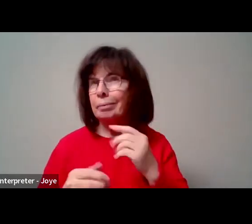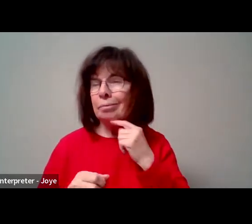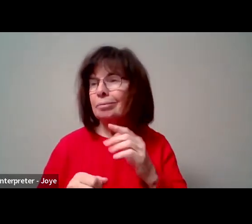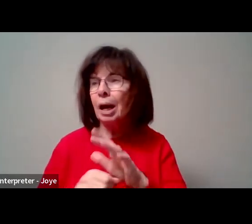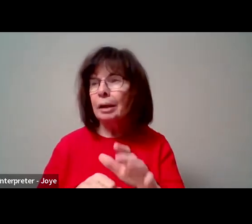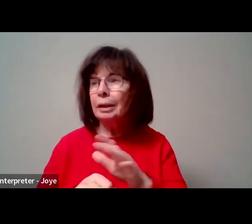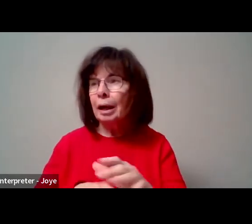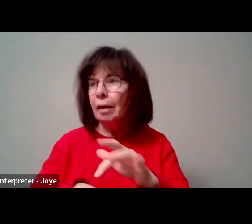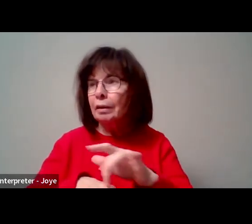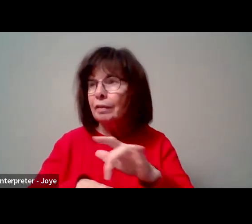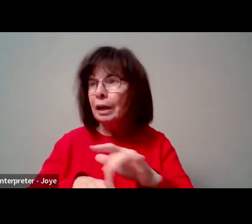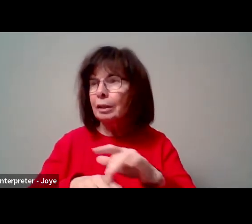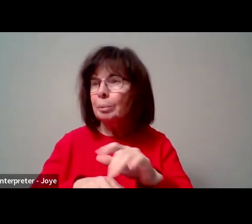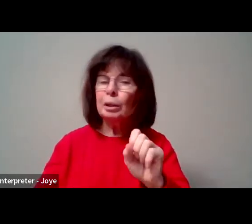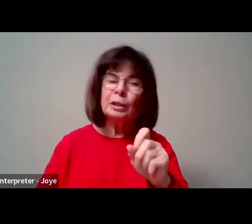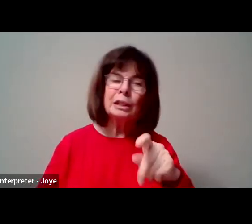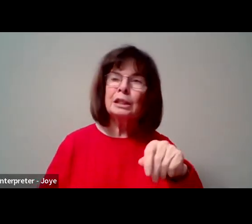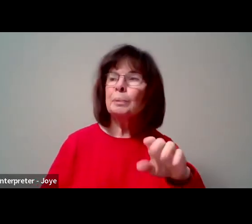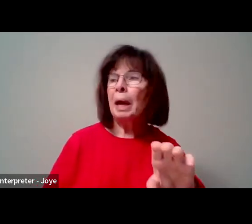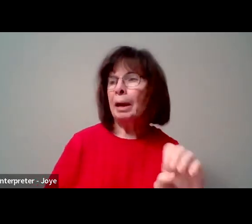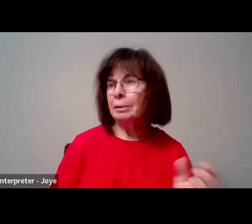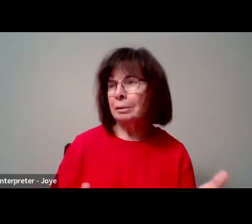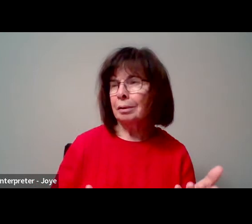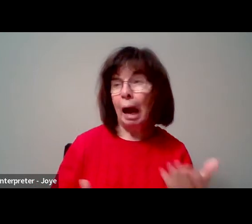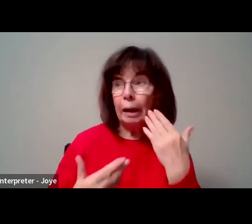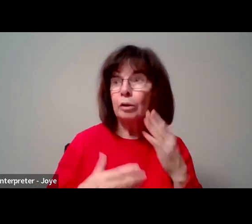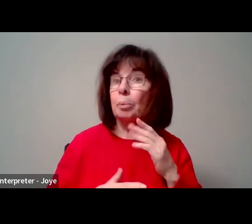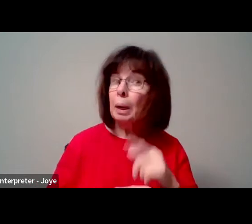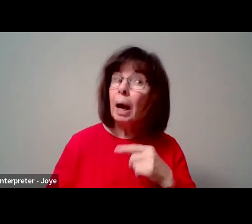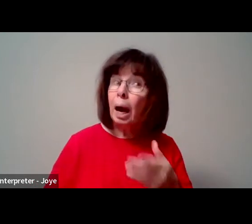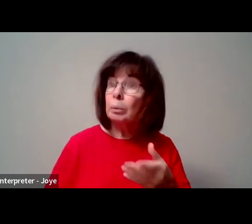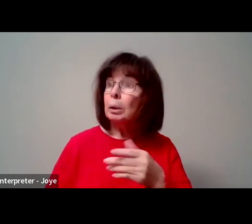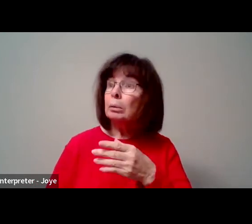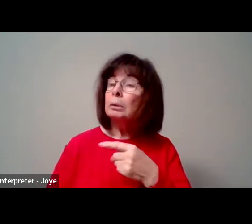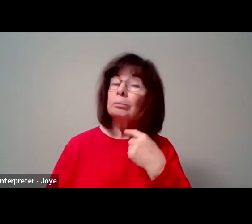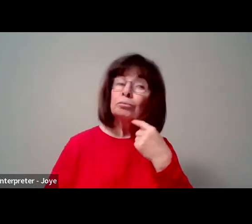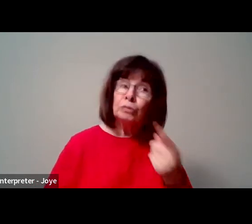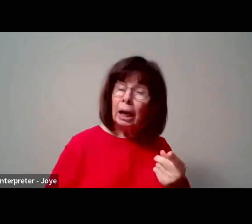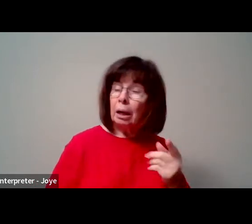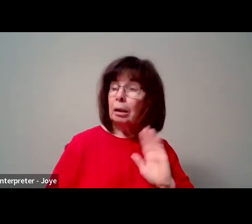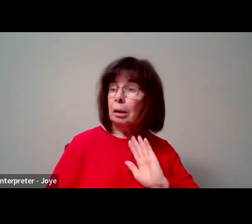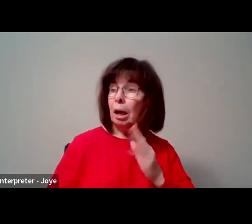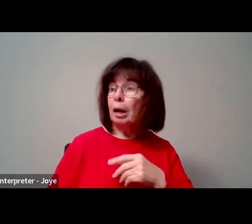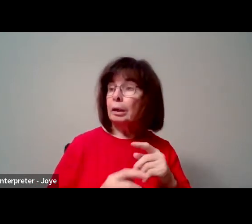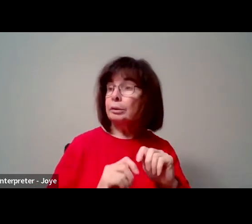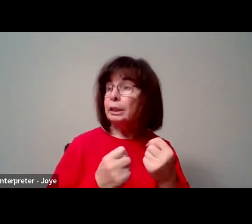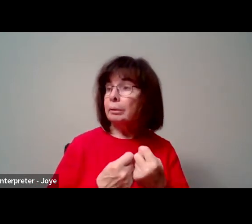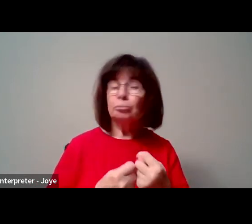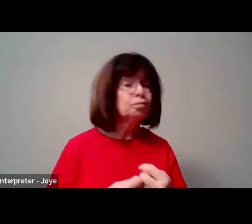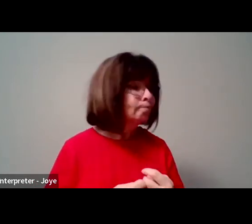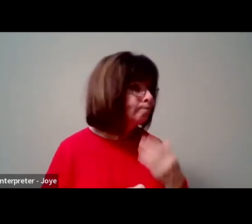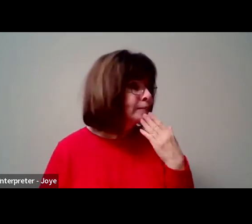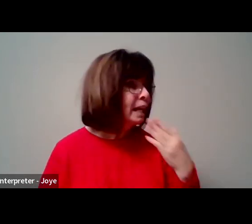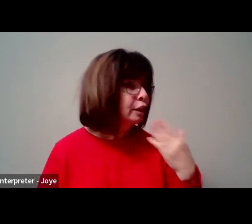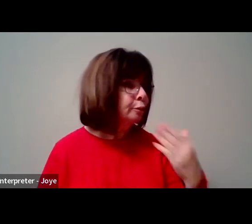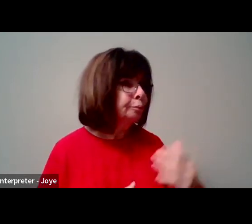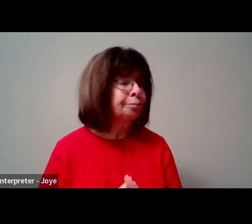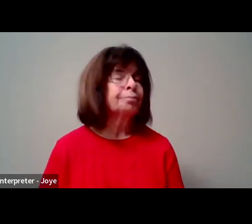to speak. I'll take that back to our team though. Your request. Great. Thank you.